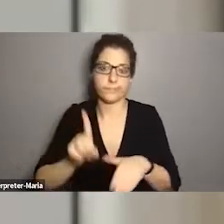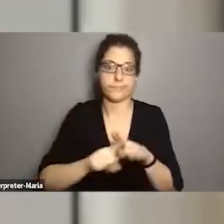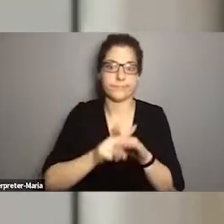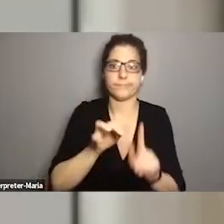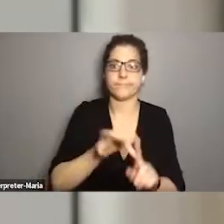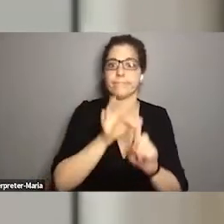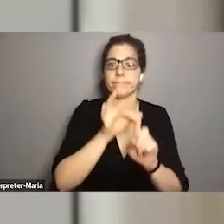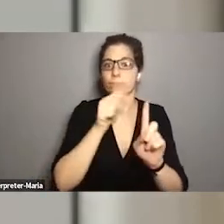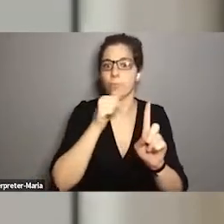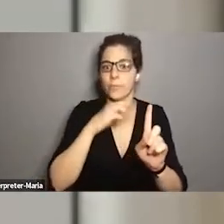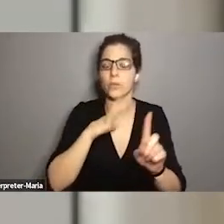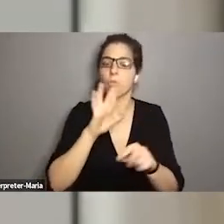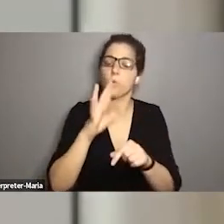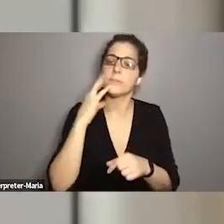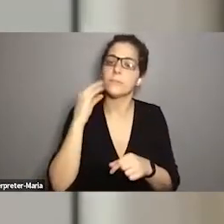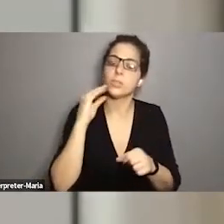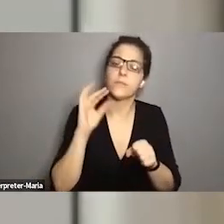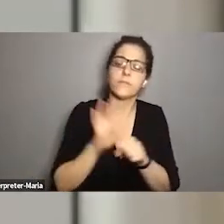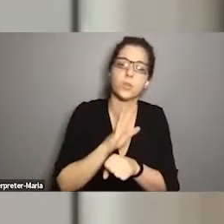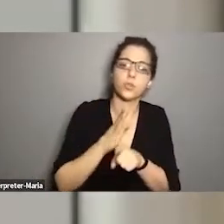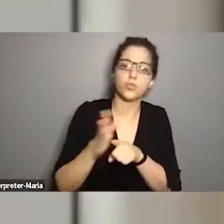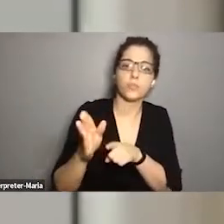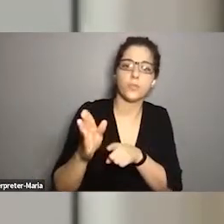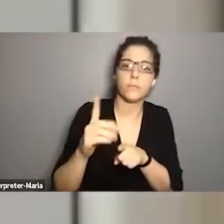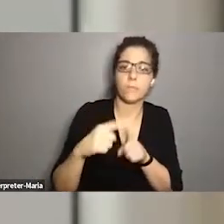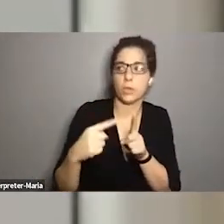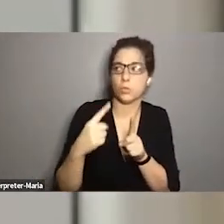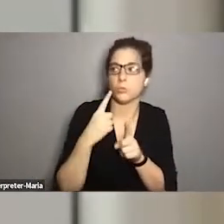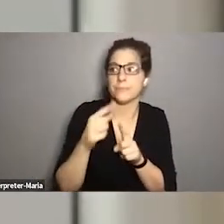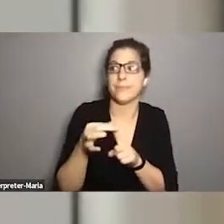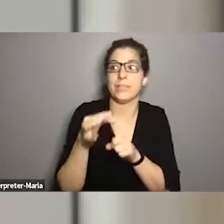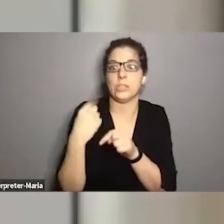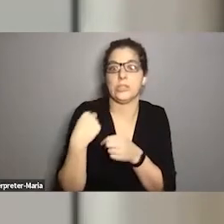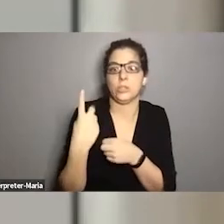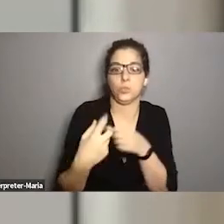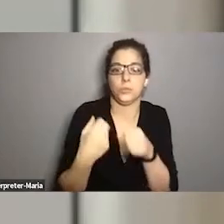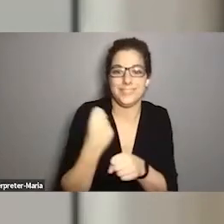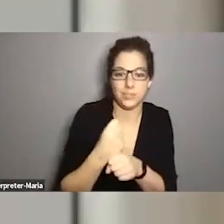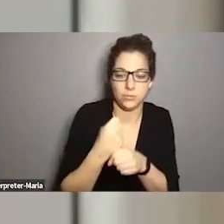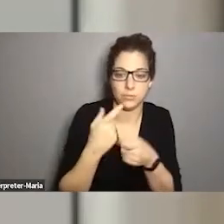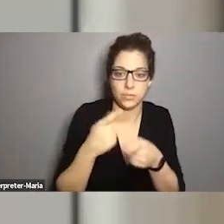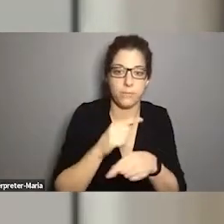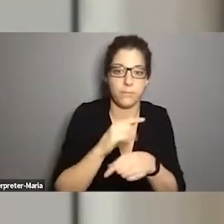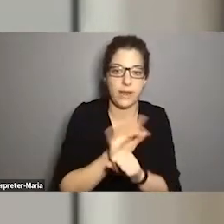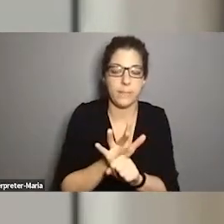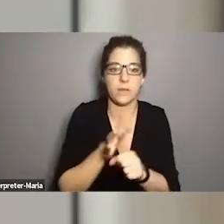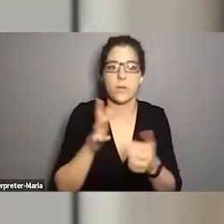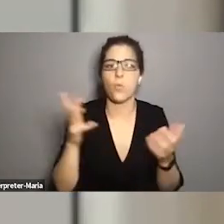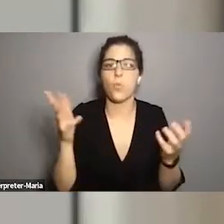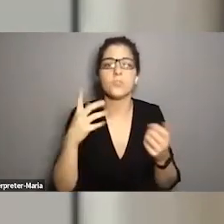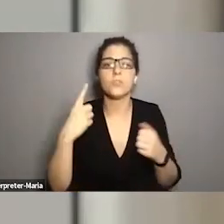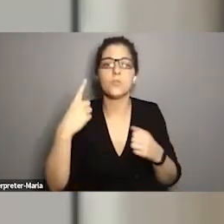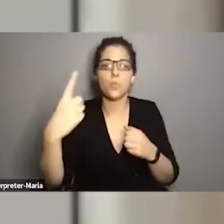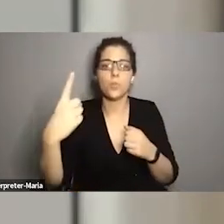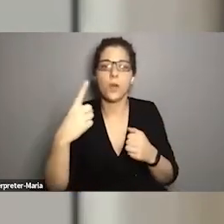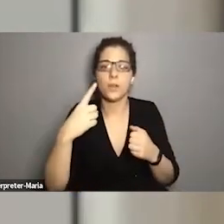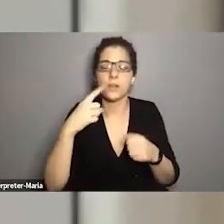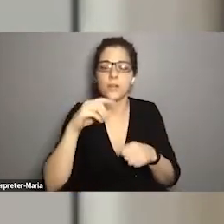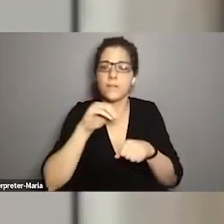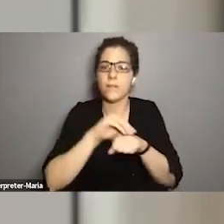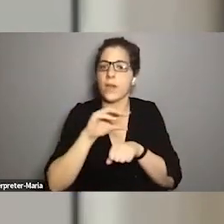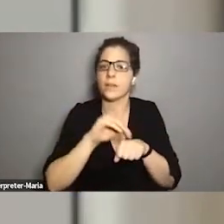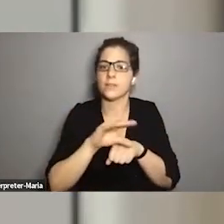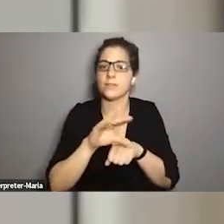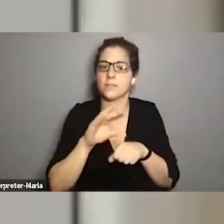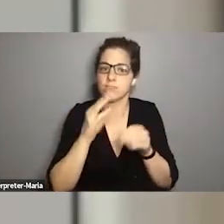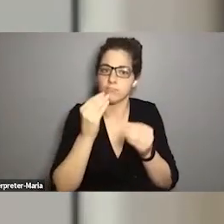experience over your entire career, but especially over the last 2 years during the pandemic, what's the one piece of advice you'd